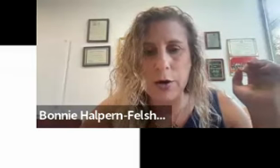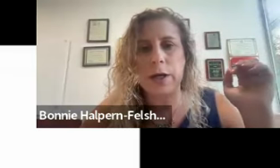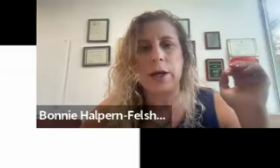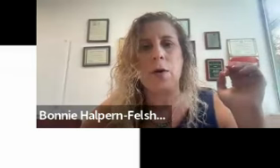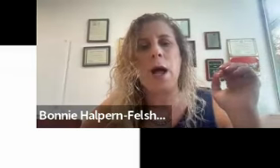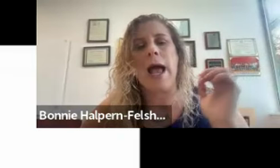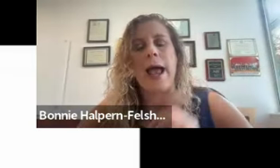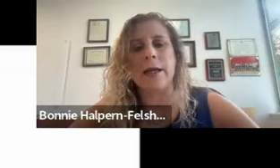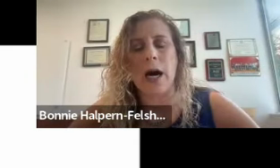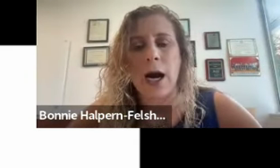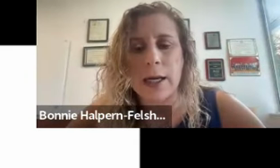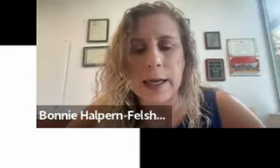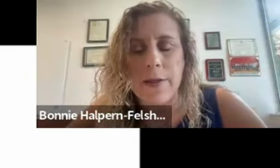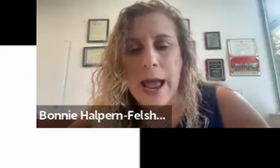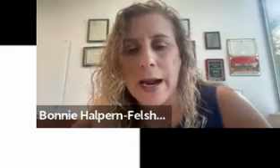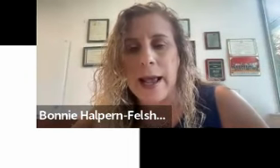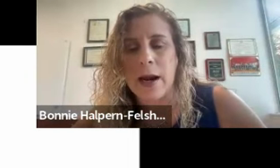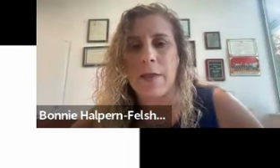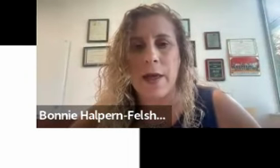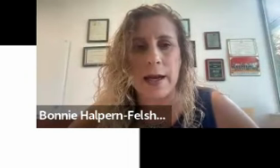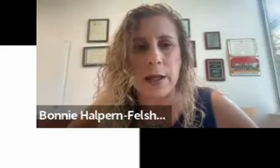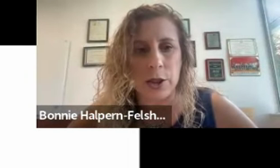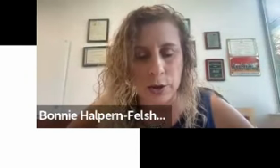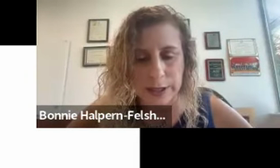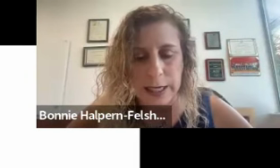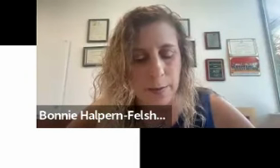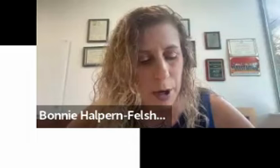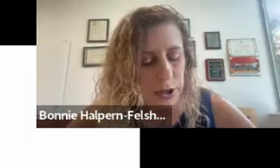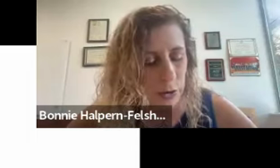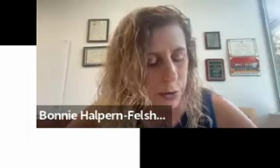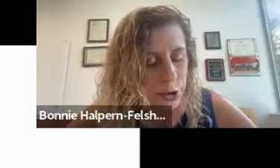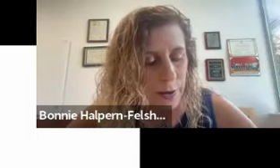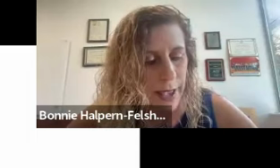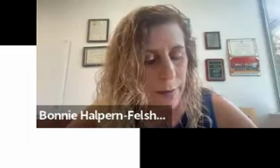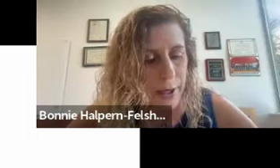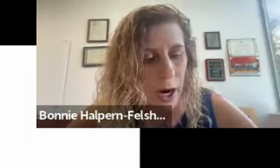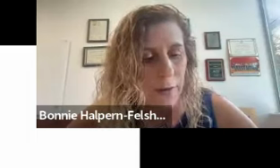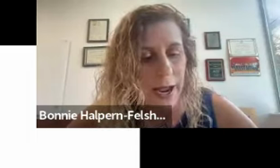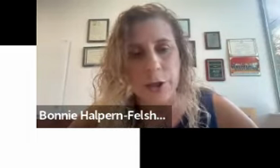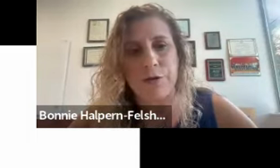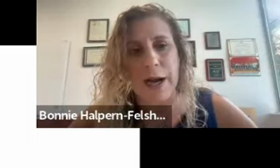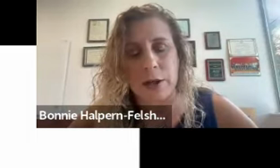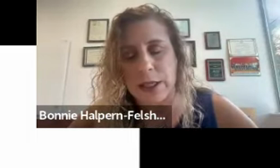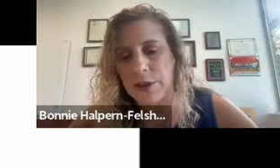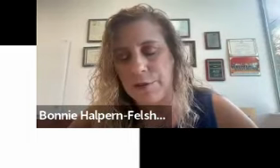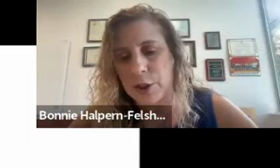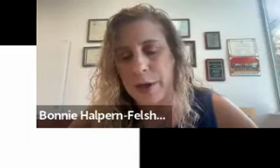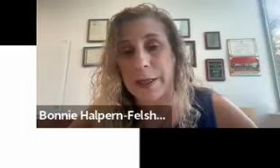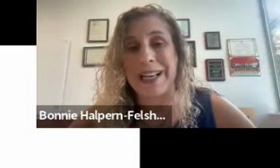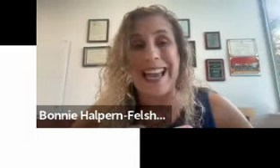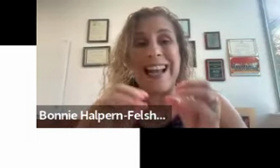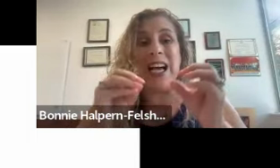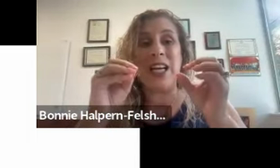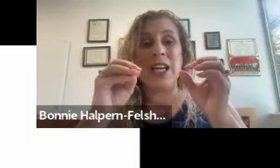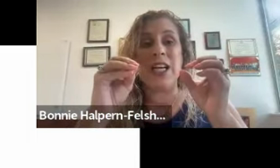QR code. Here you go, and click on that, and you'll get signed up also doing that. But on that, you'll find our safety first